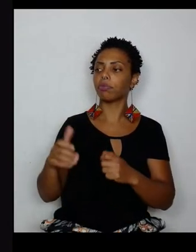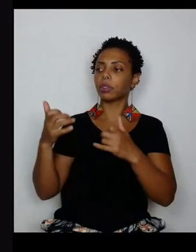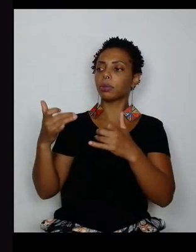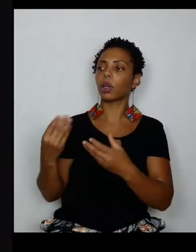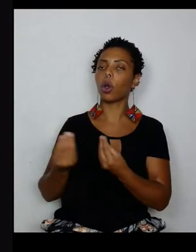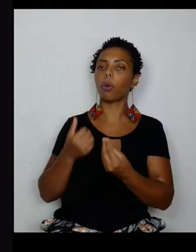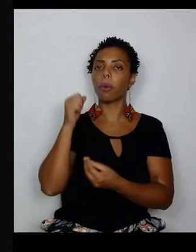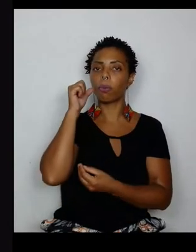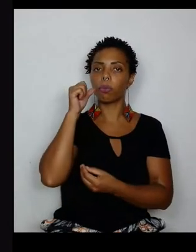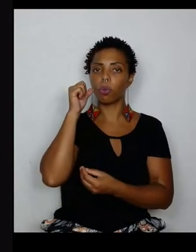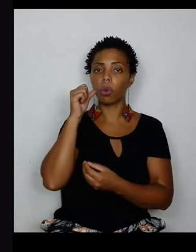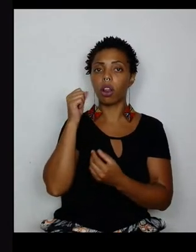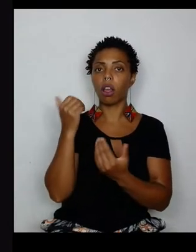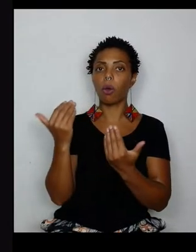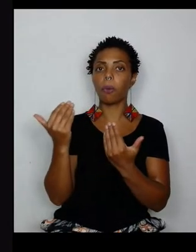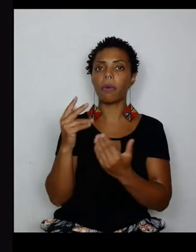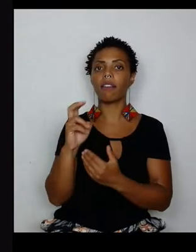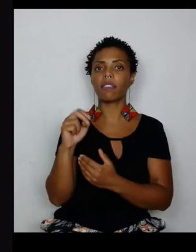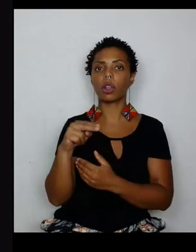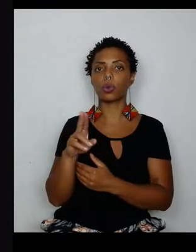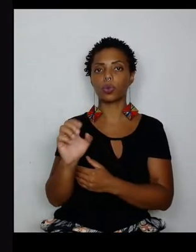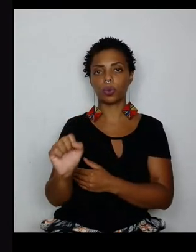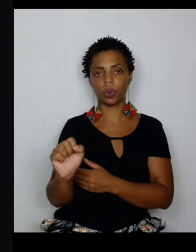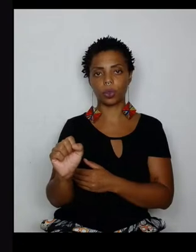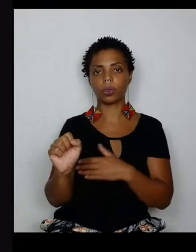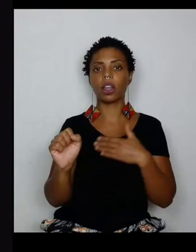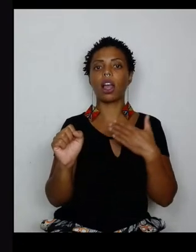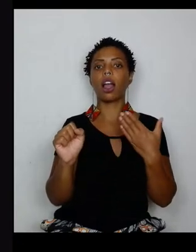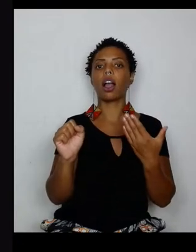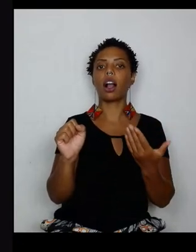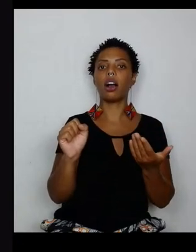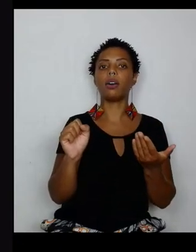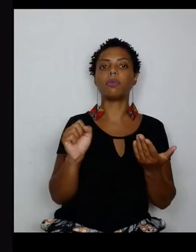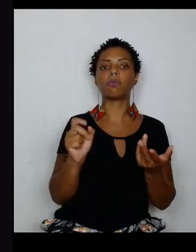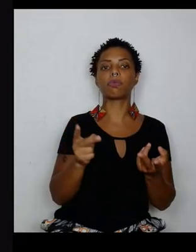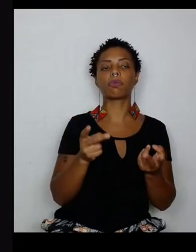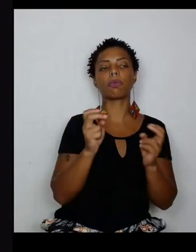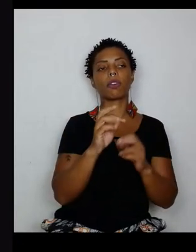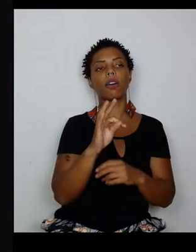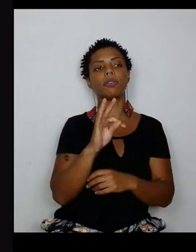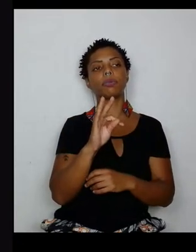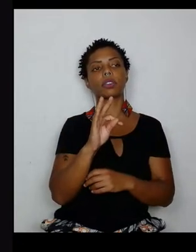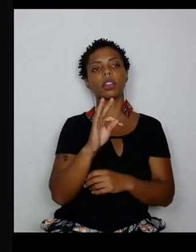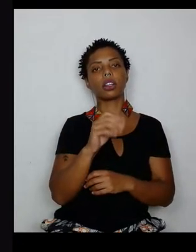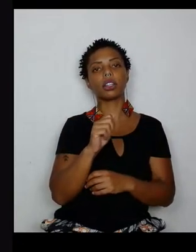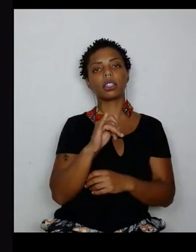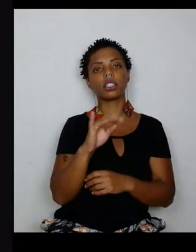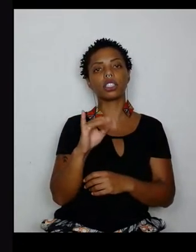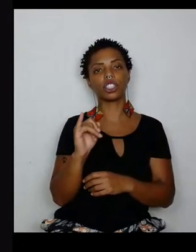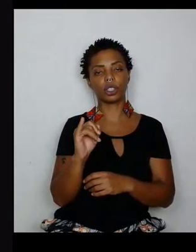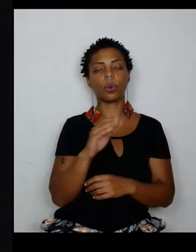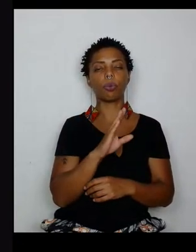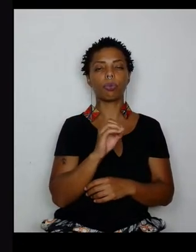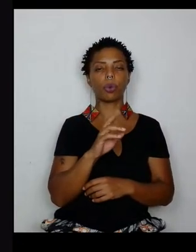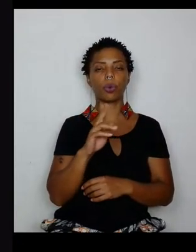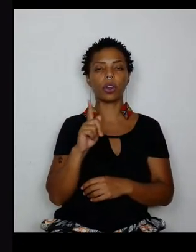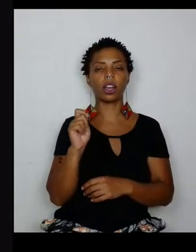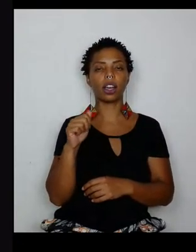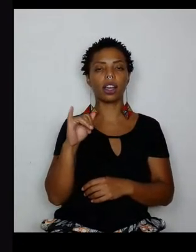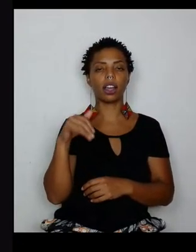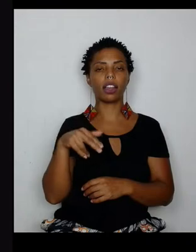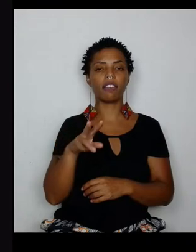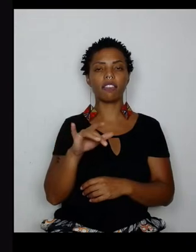hence burgundy's identification of tahiti with the ill de sithera venus's